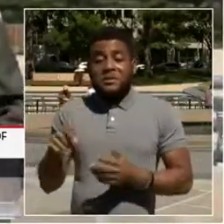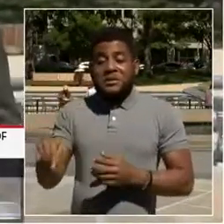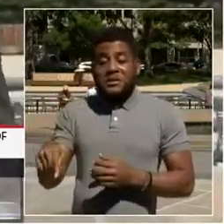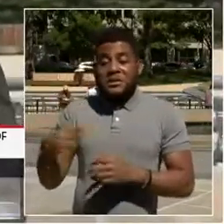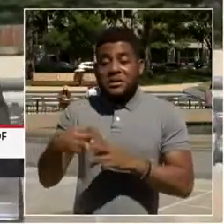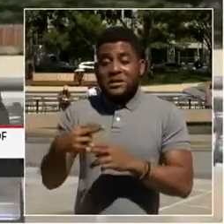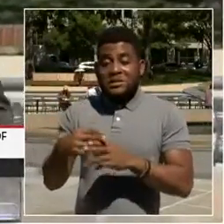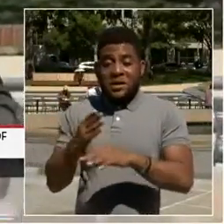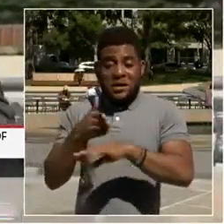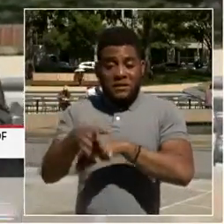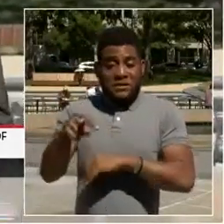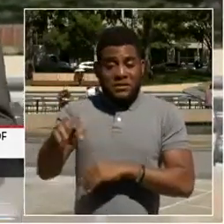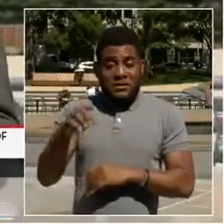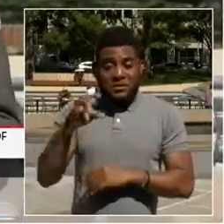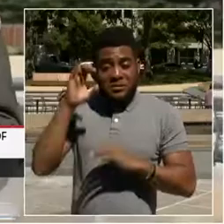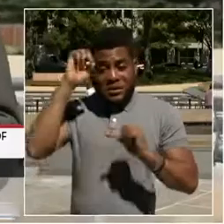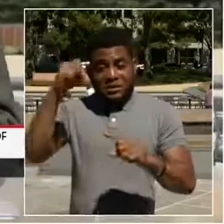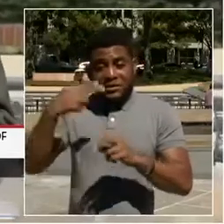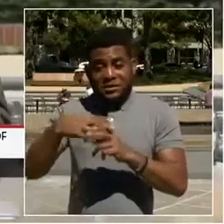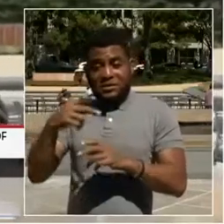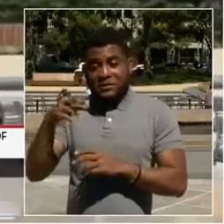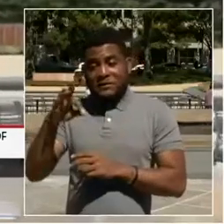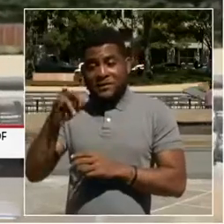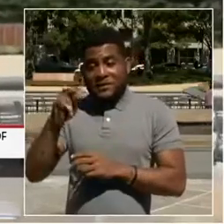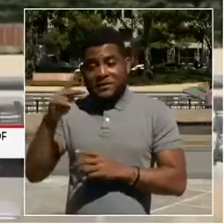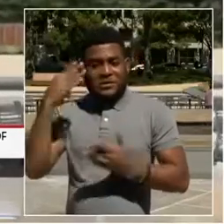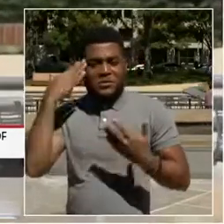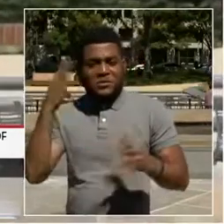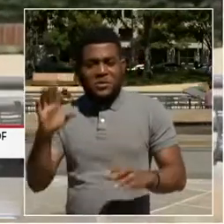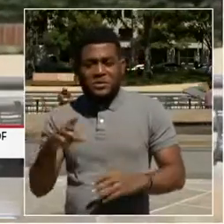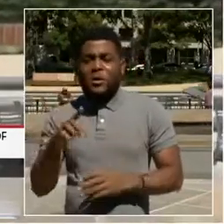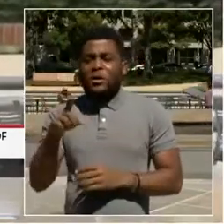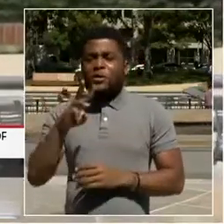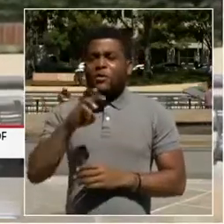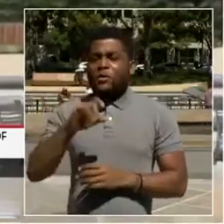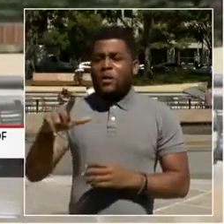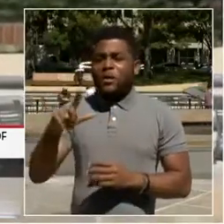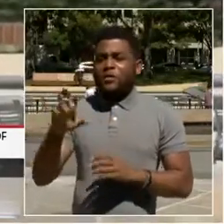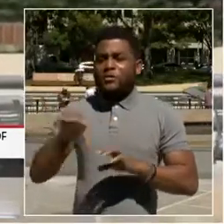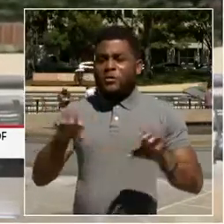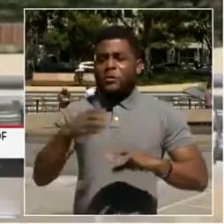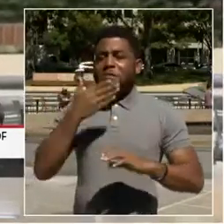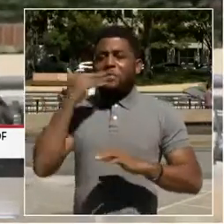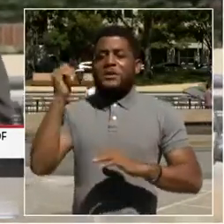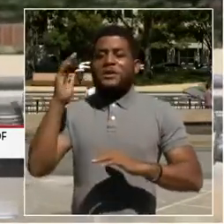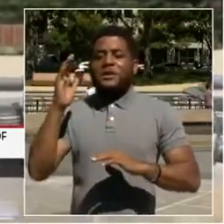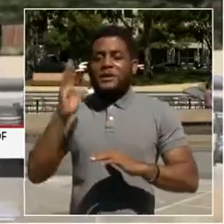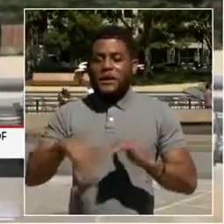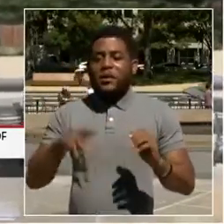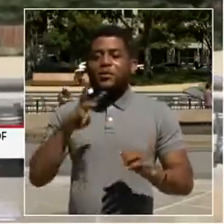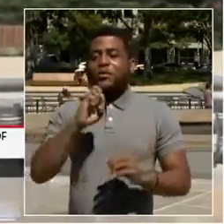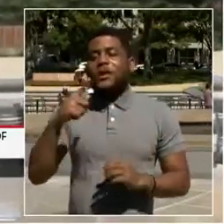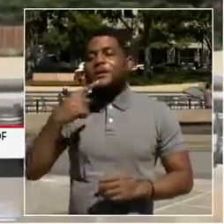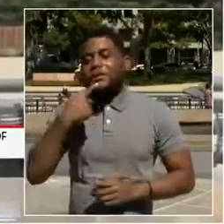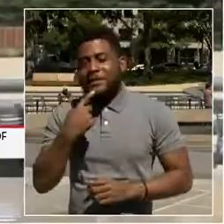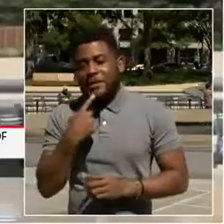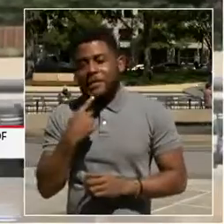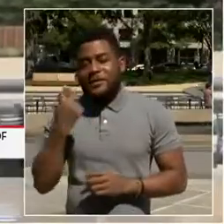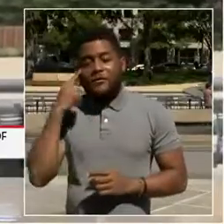Well done is better than well said. To all of our Franklin Park partners, well done. Thank you.